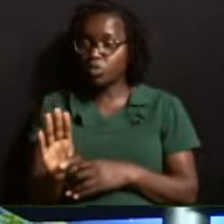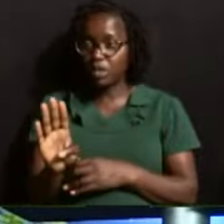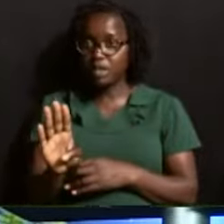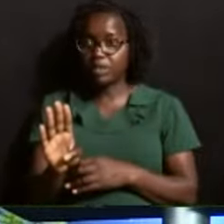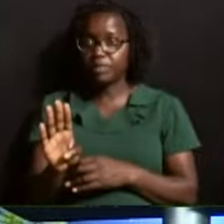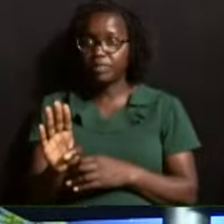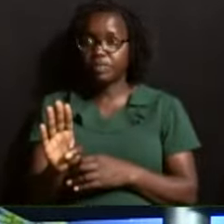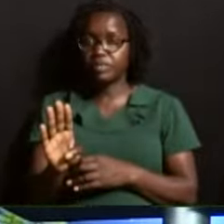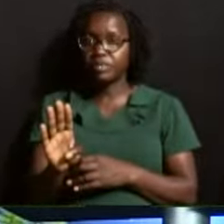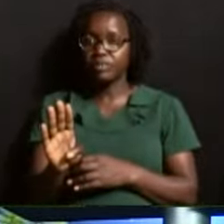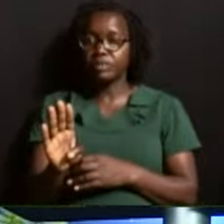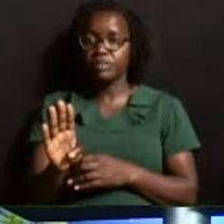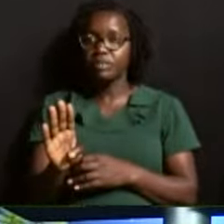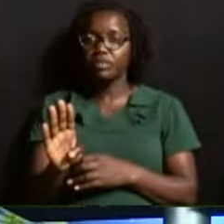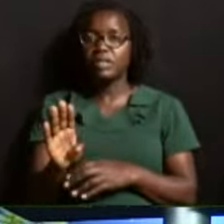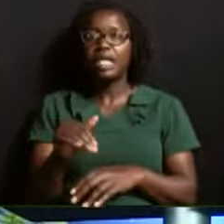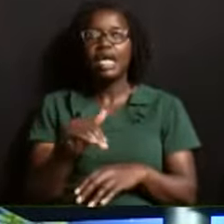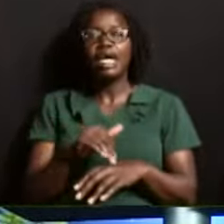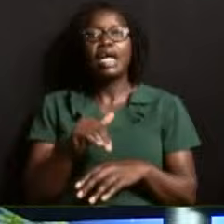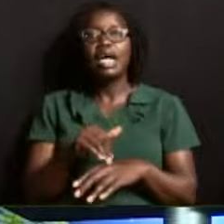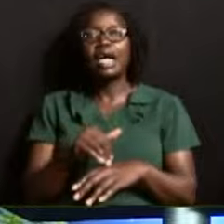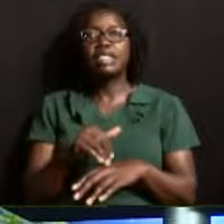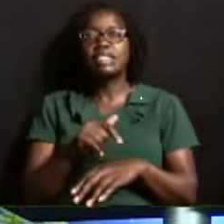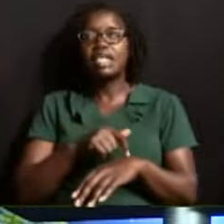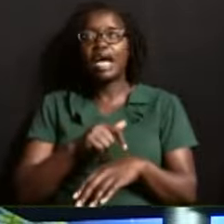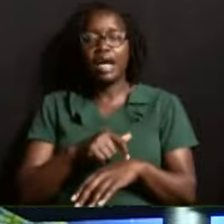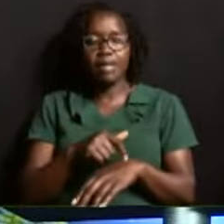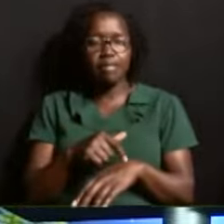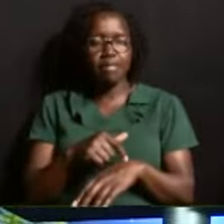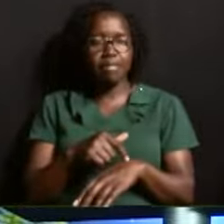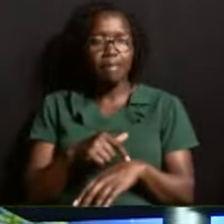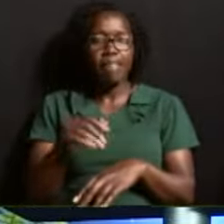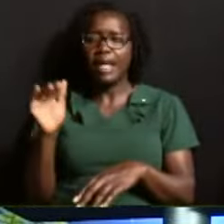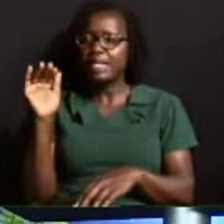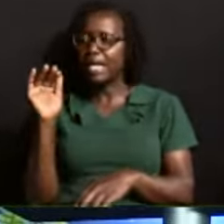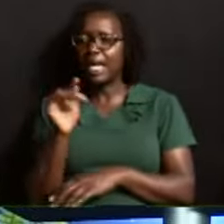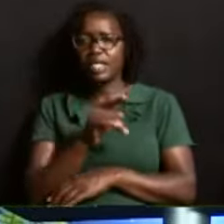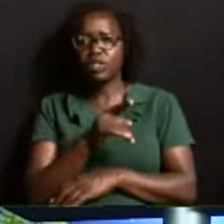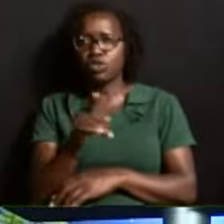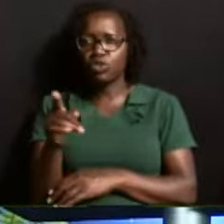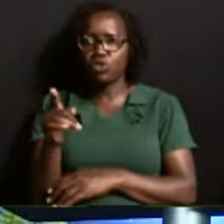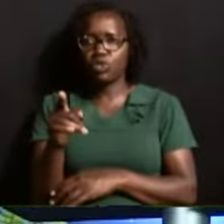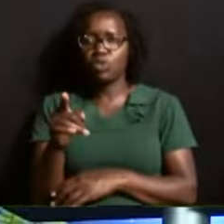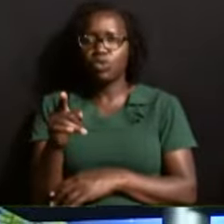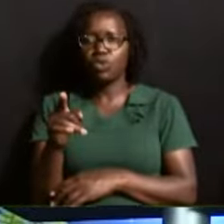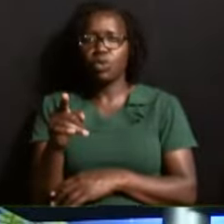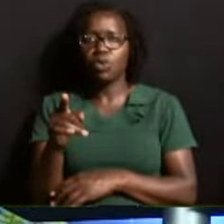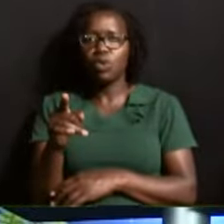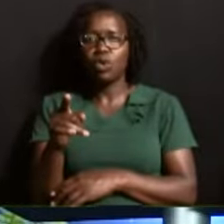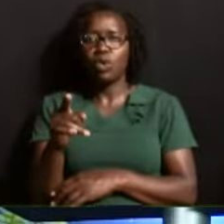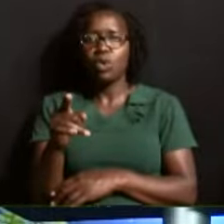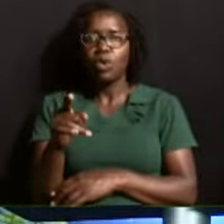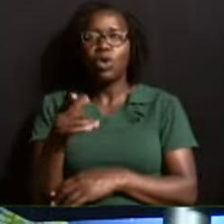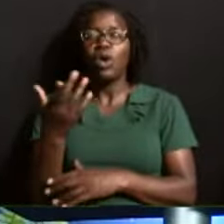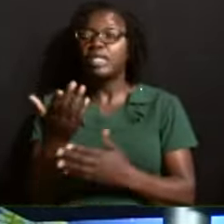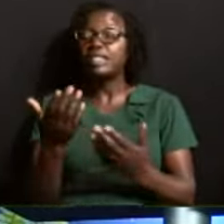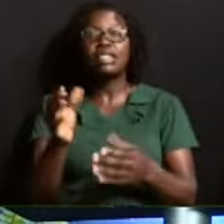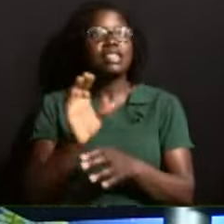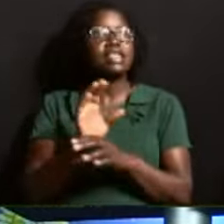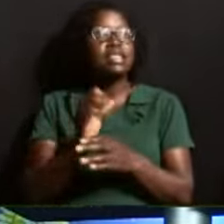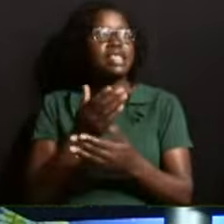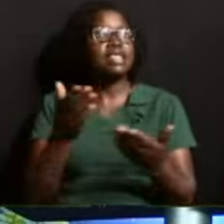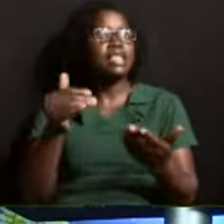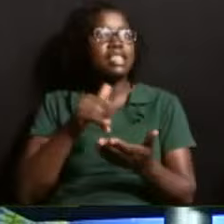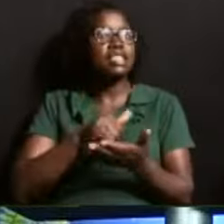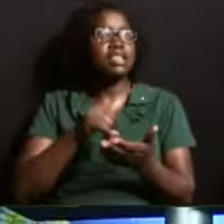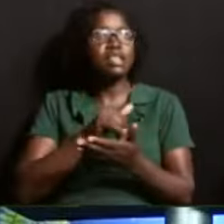to be at this particular time. And I ask you who are in this auditorium, including